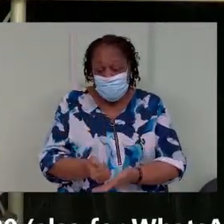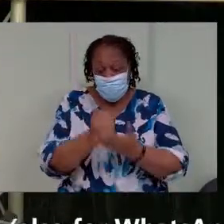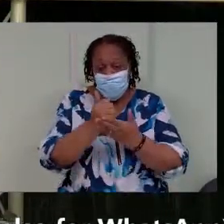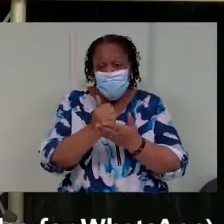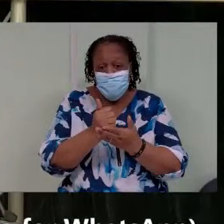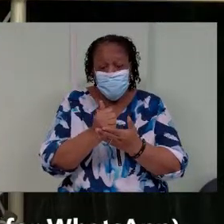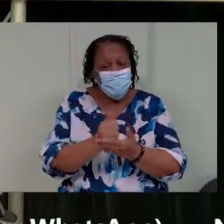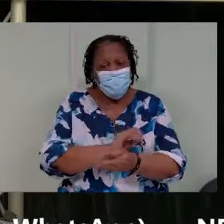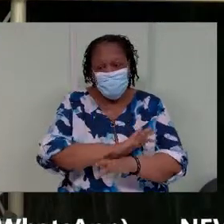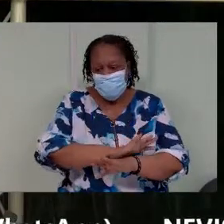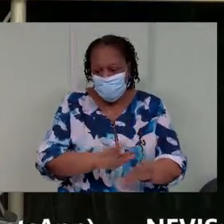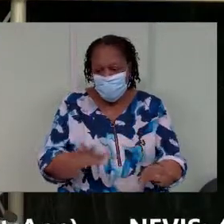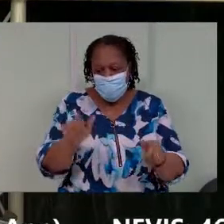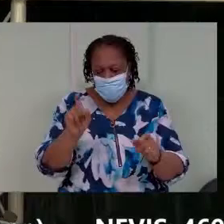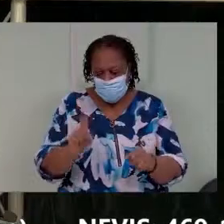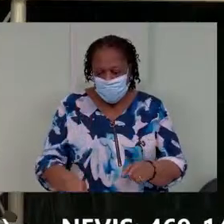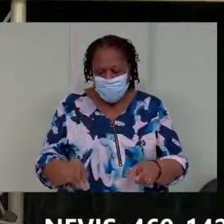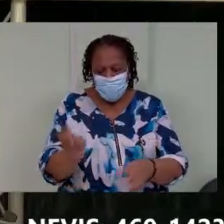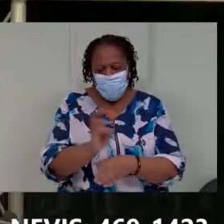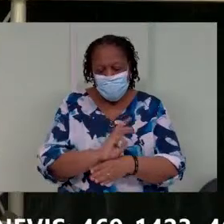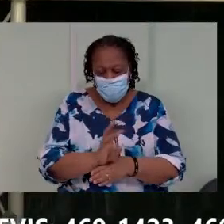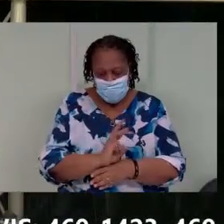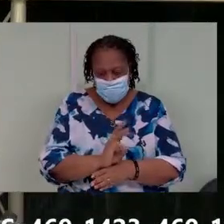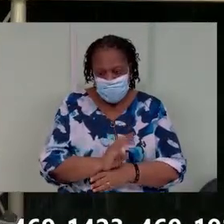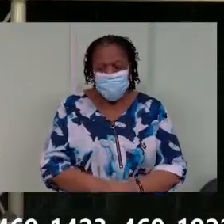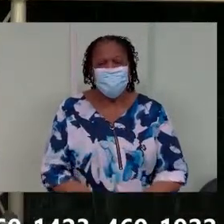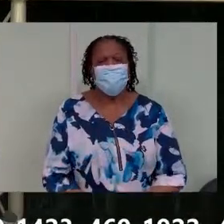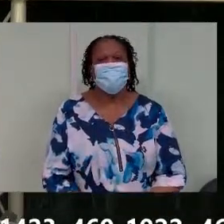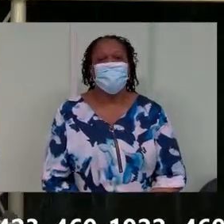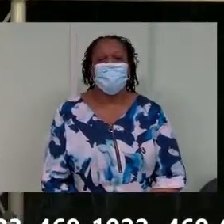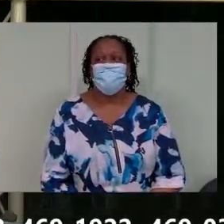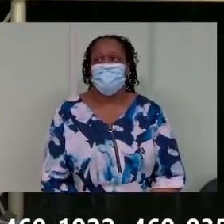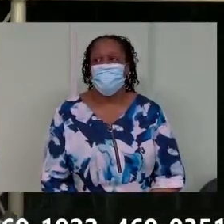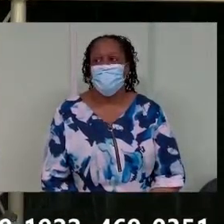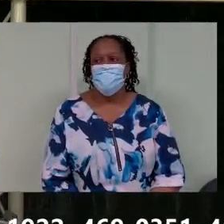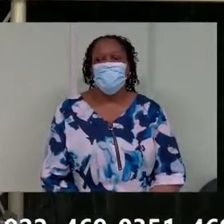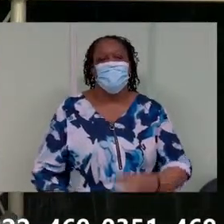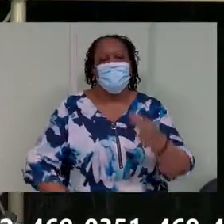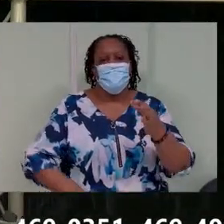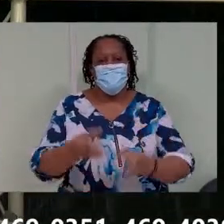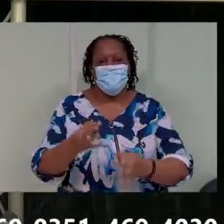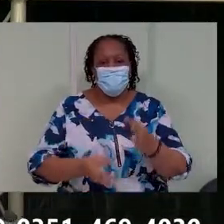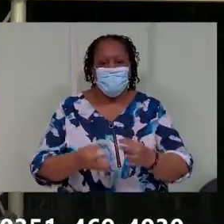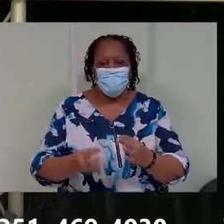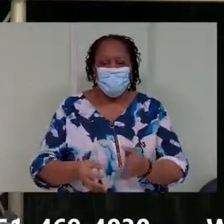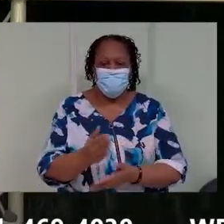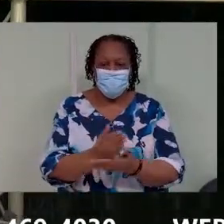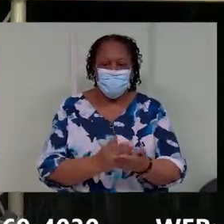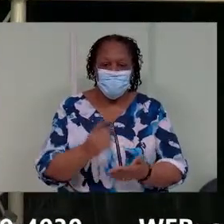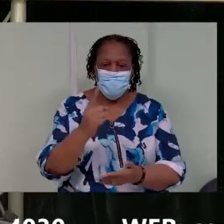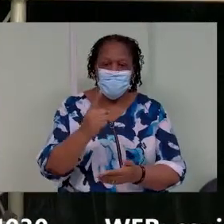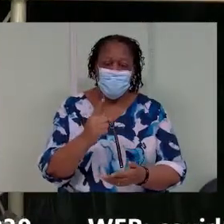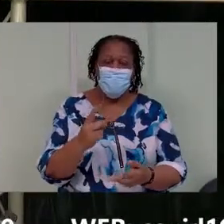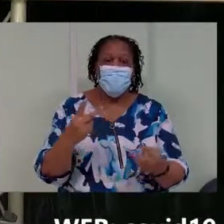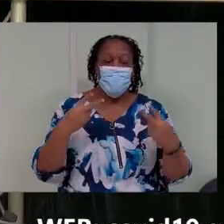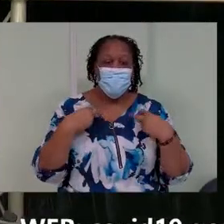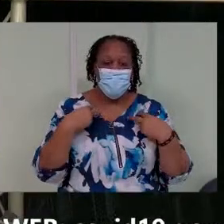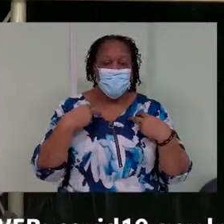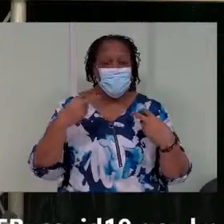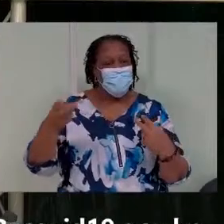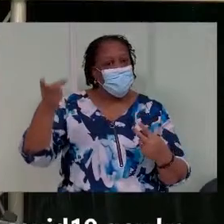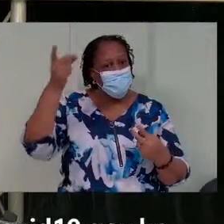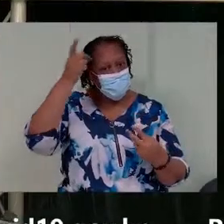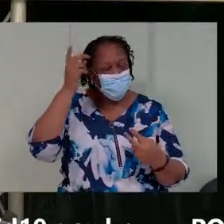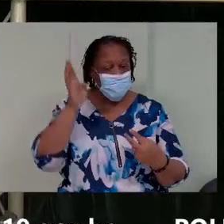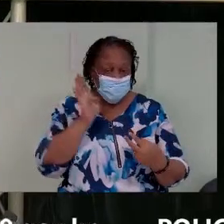no requirement to wear a mask. If he or she suffers with a disability, cognitive